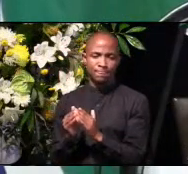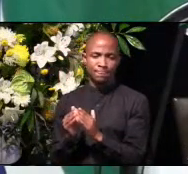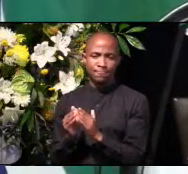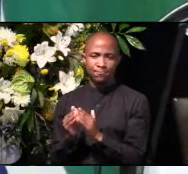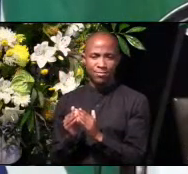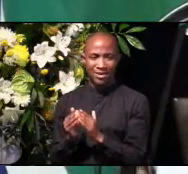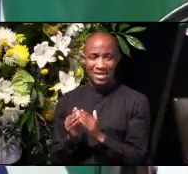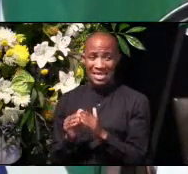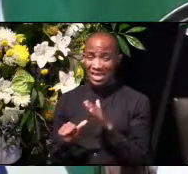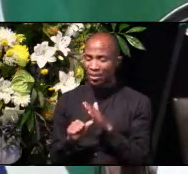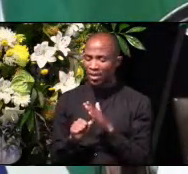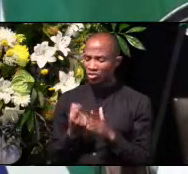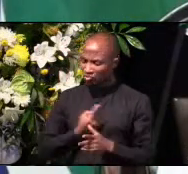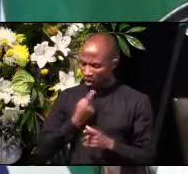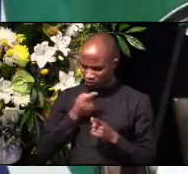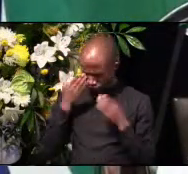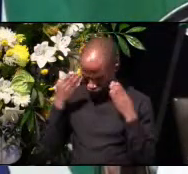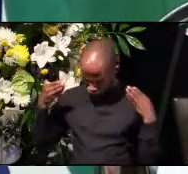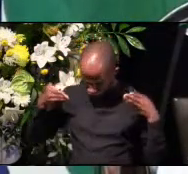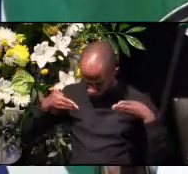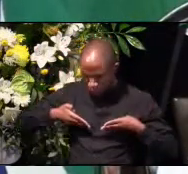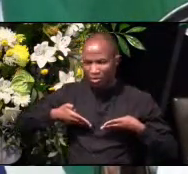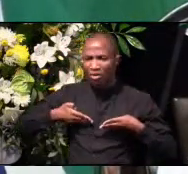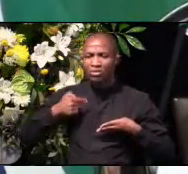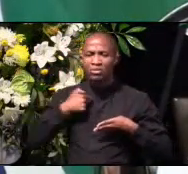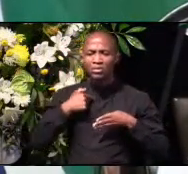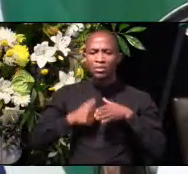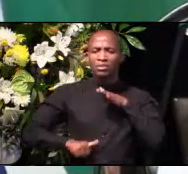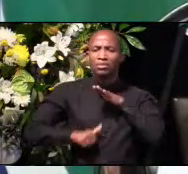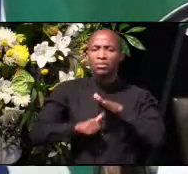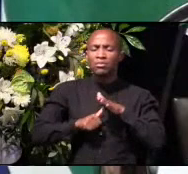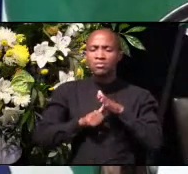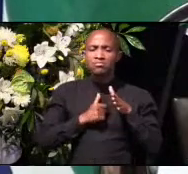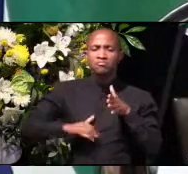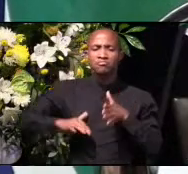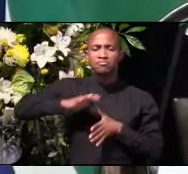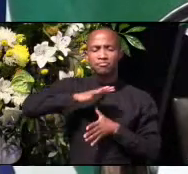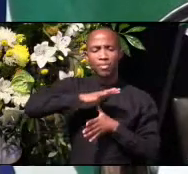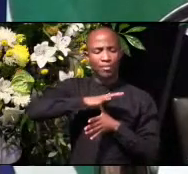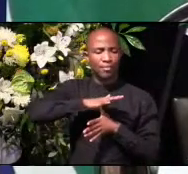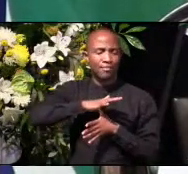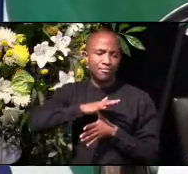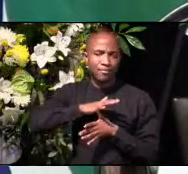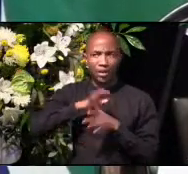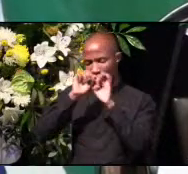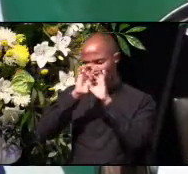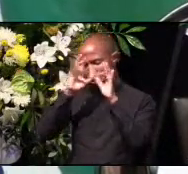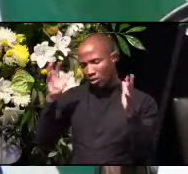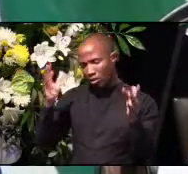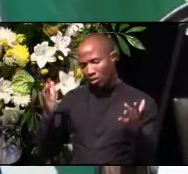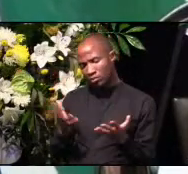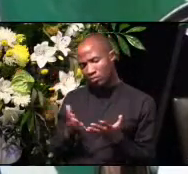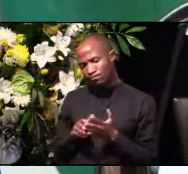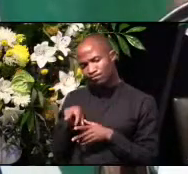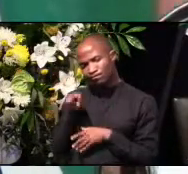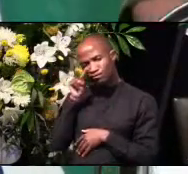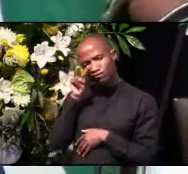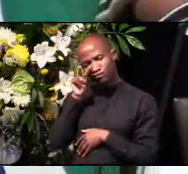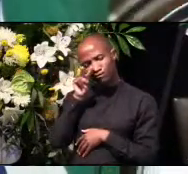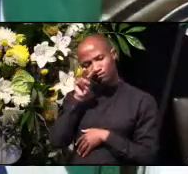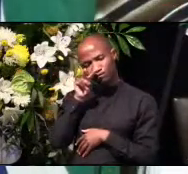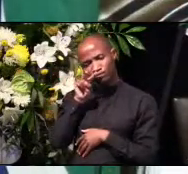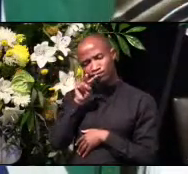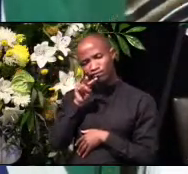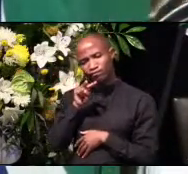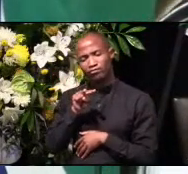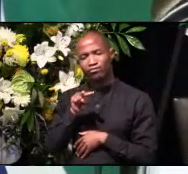they prioritize themselves you look across the world what happens when you have